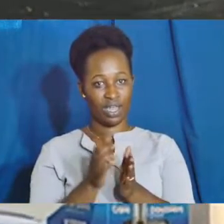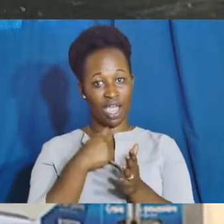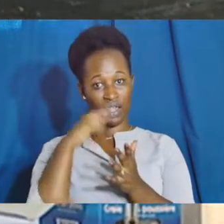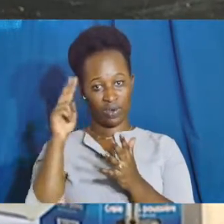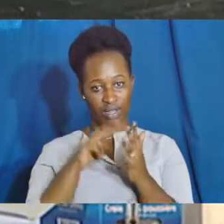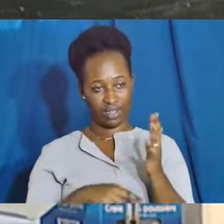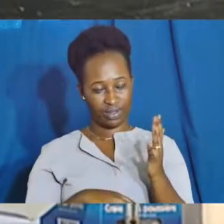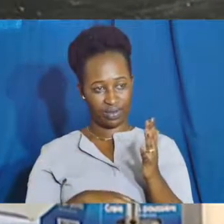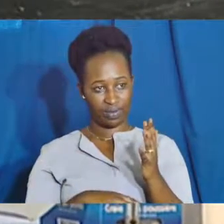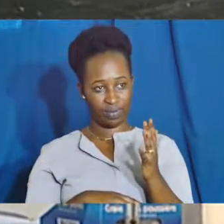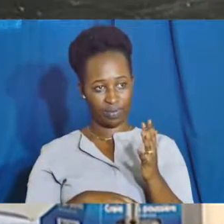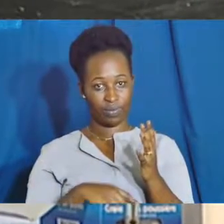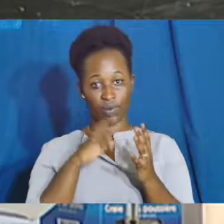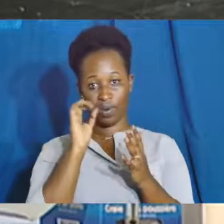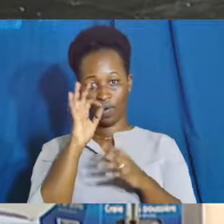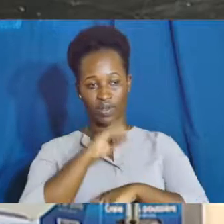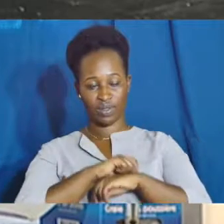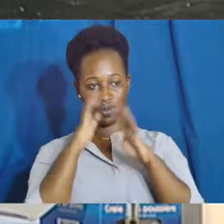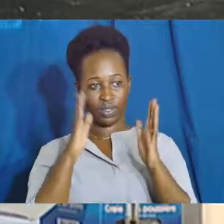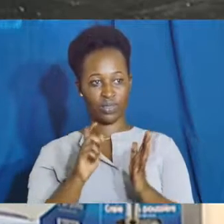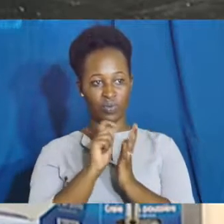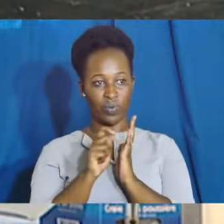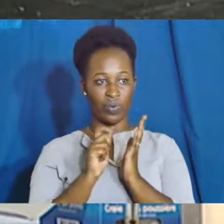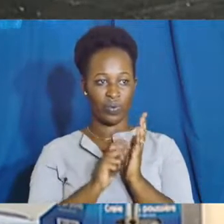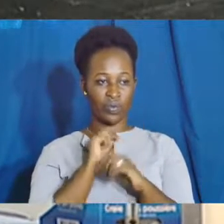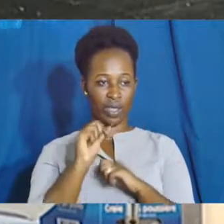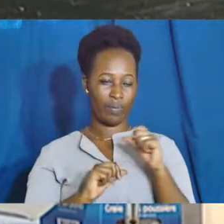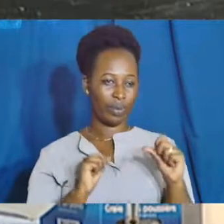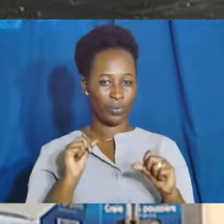read of a student who wrote about